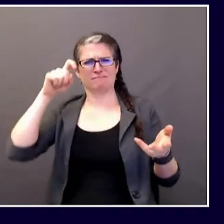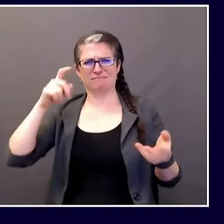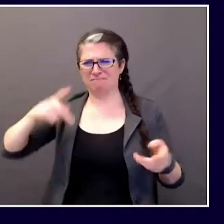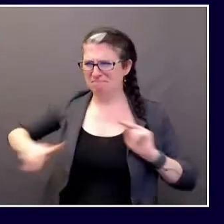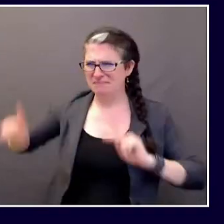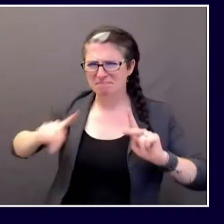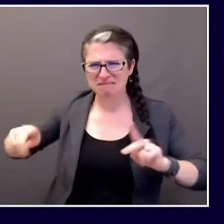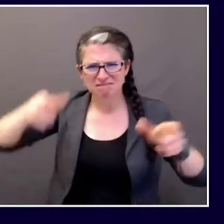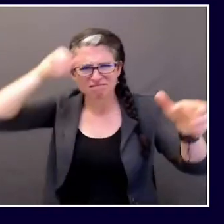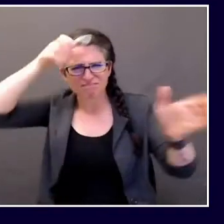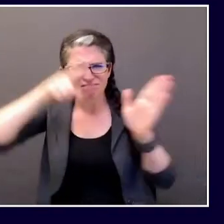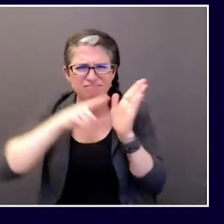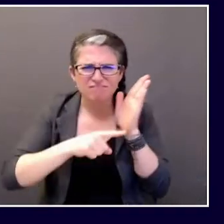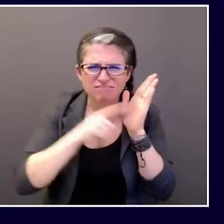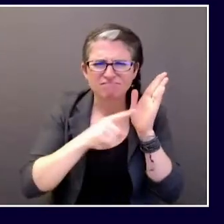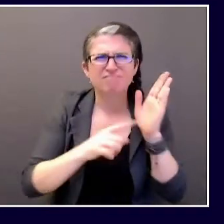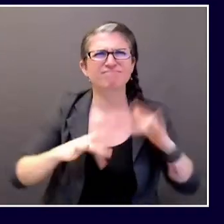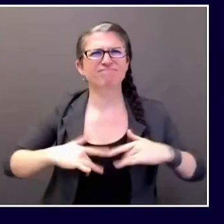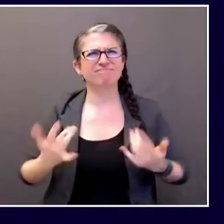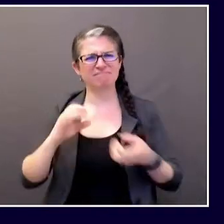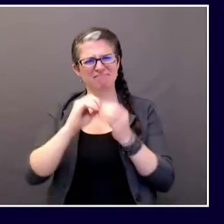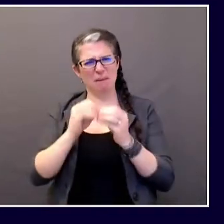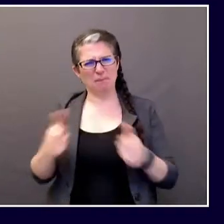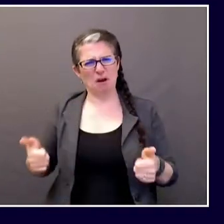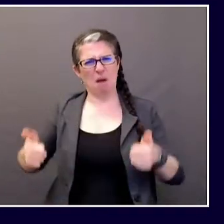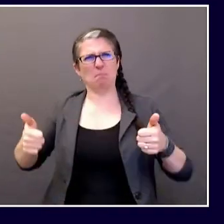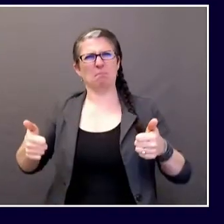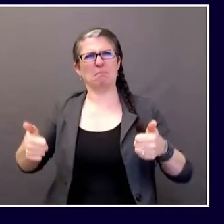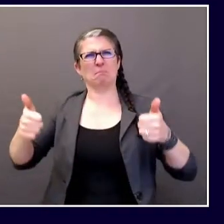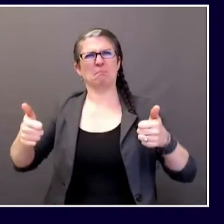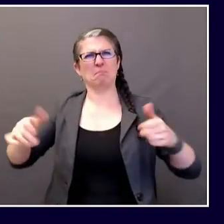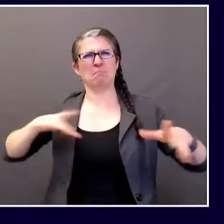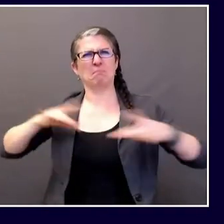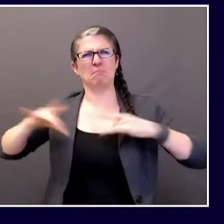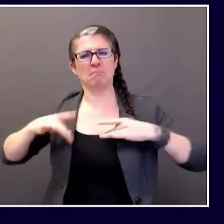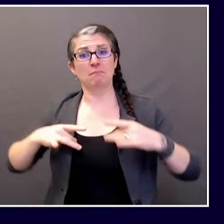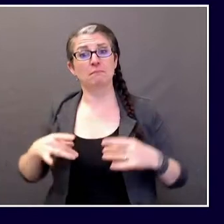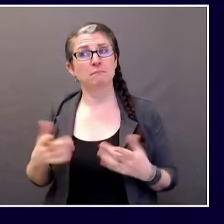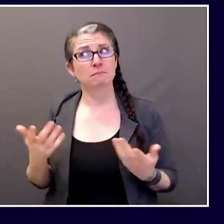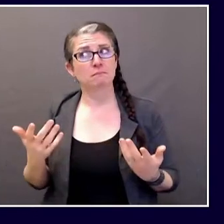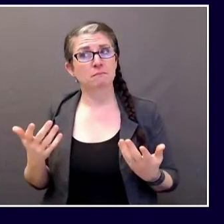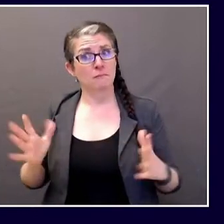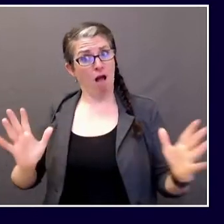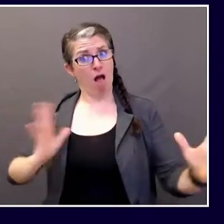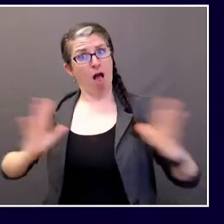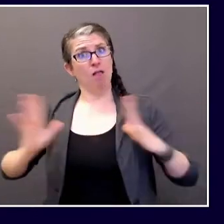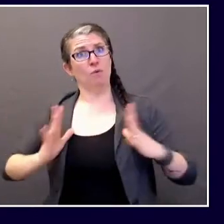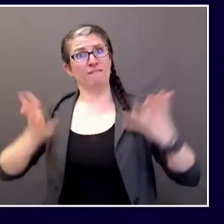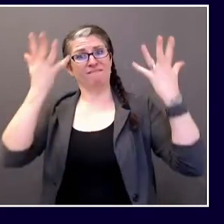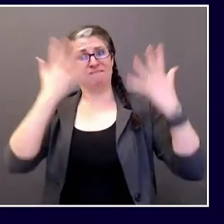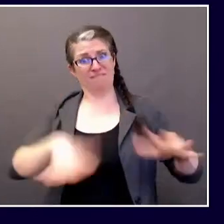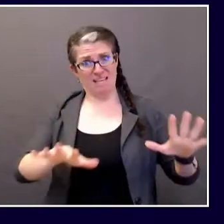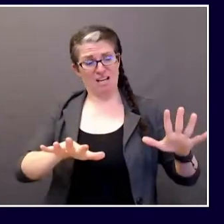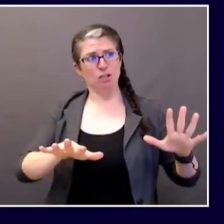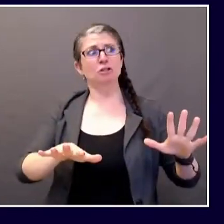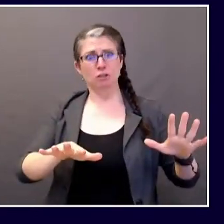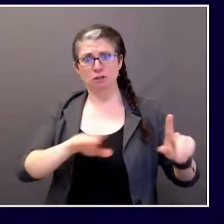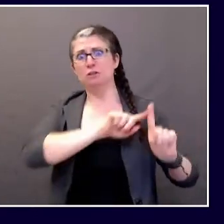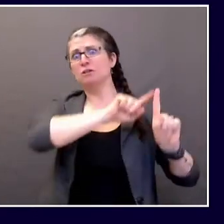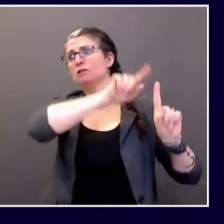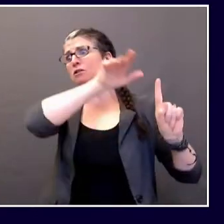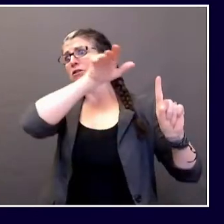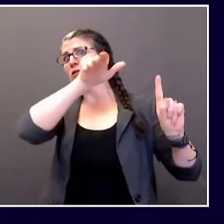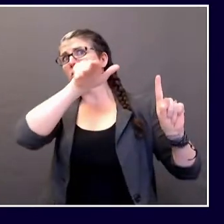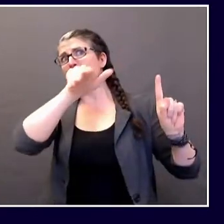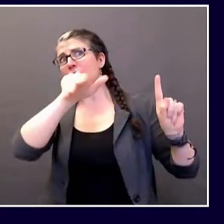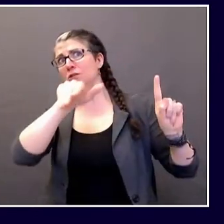see has certainly been remarkable over the past 6 weeks, but that decline has also slowed a little bit. While we're not